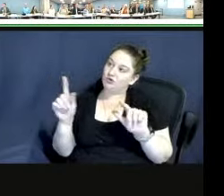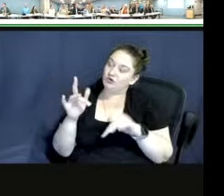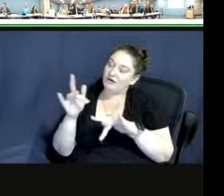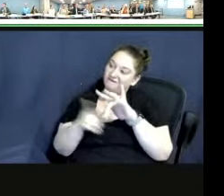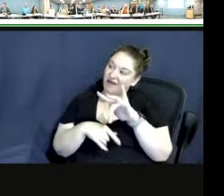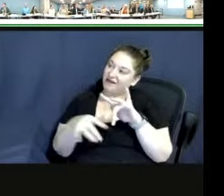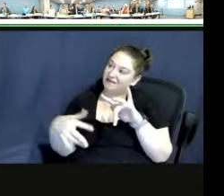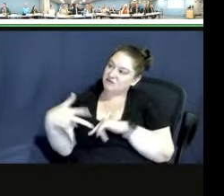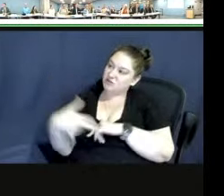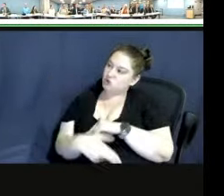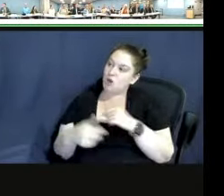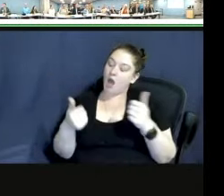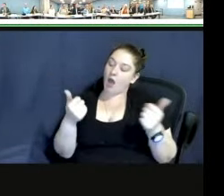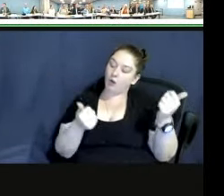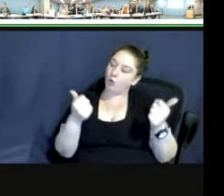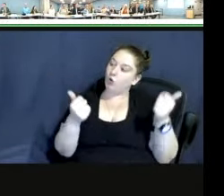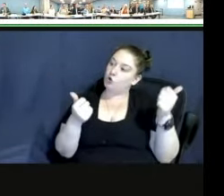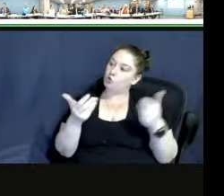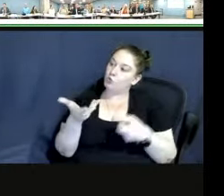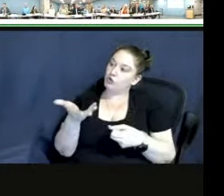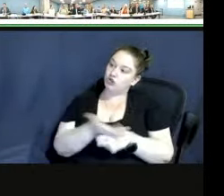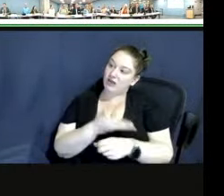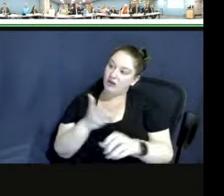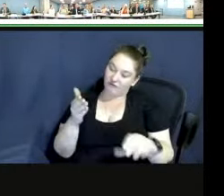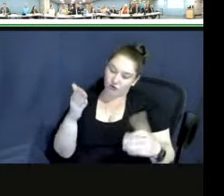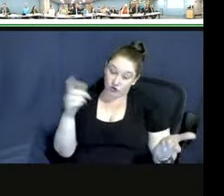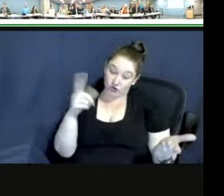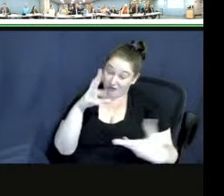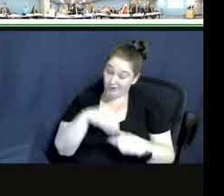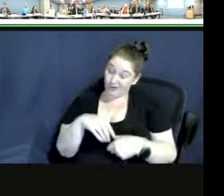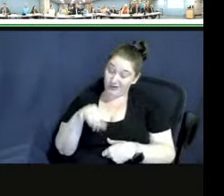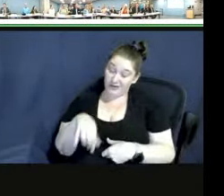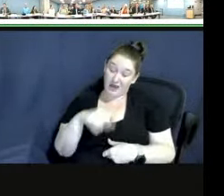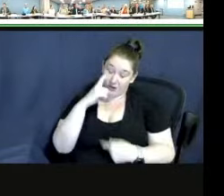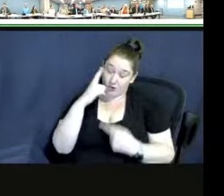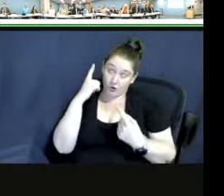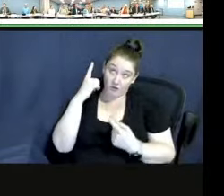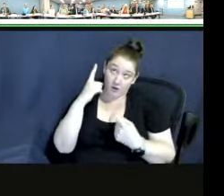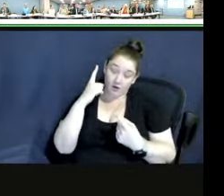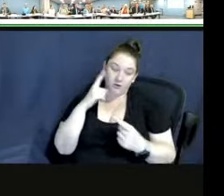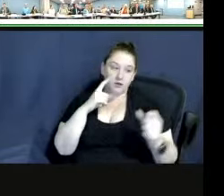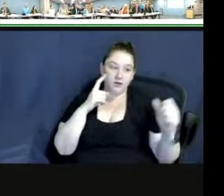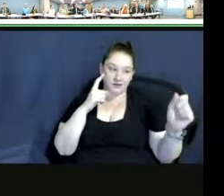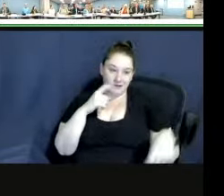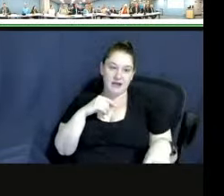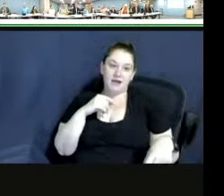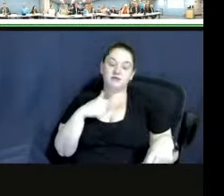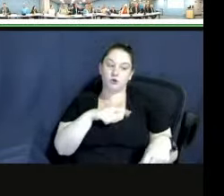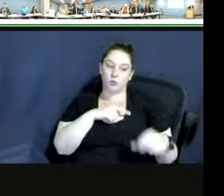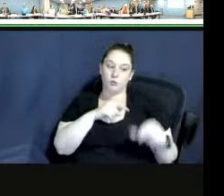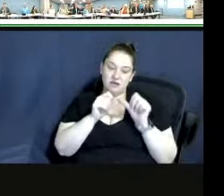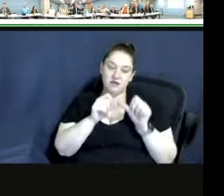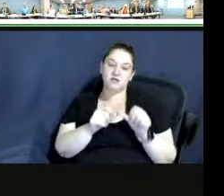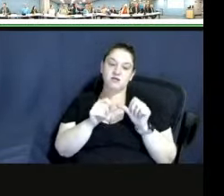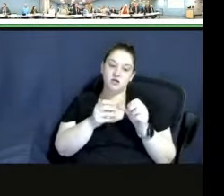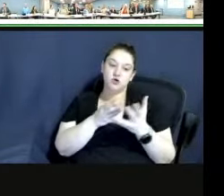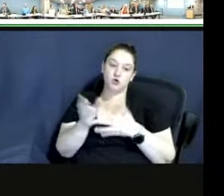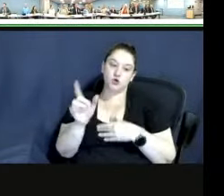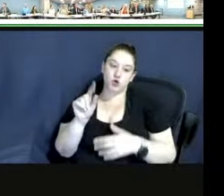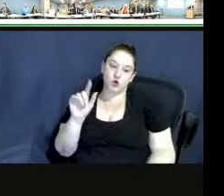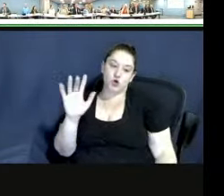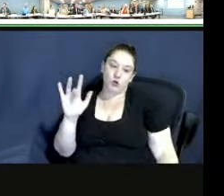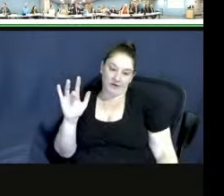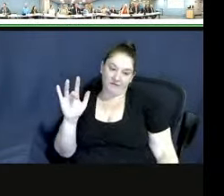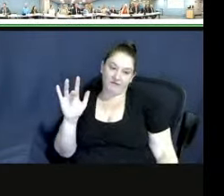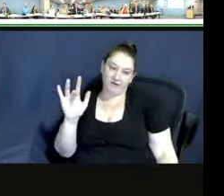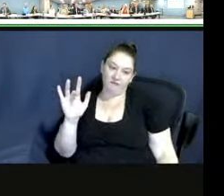which vacancies to cut and which layoffs to suggest if we get to that point? Yes, as we continue through 2025,